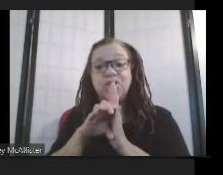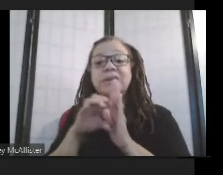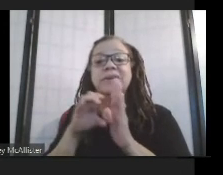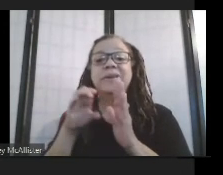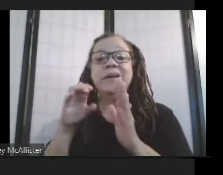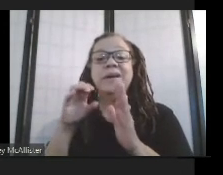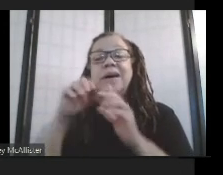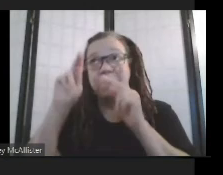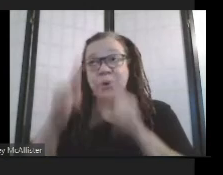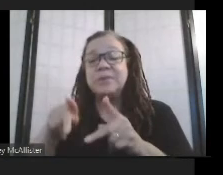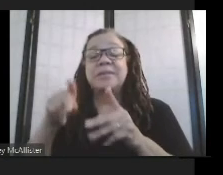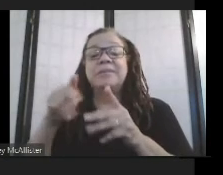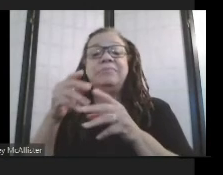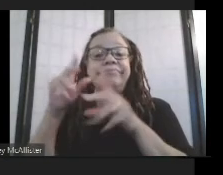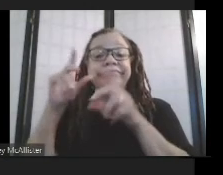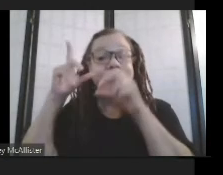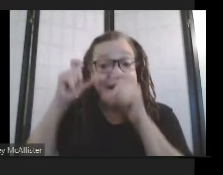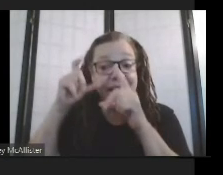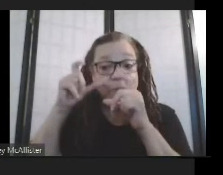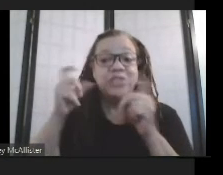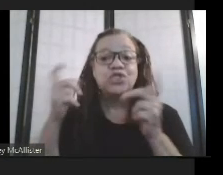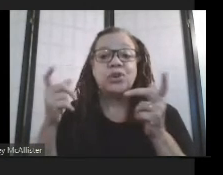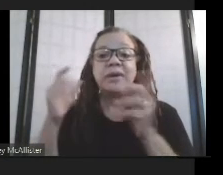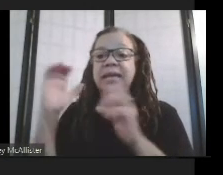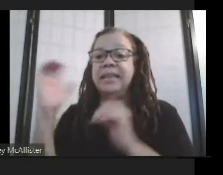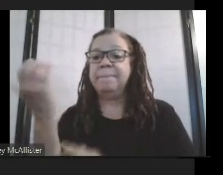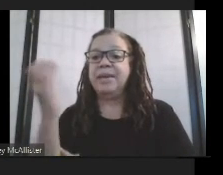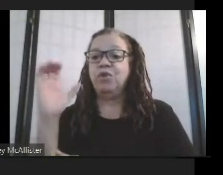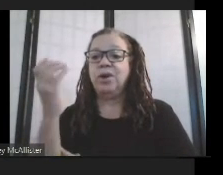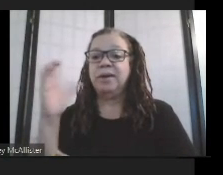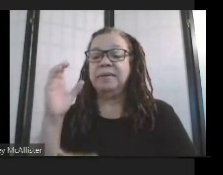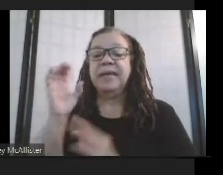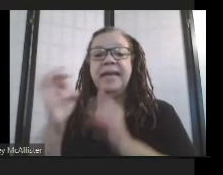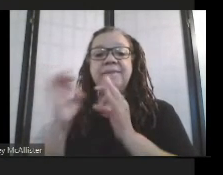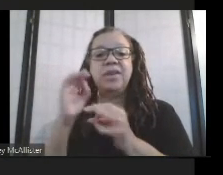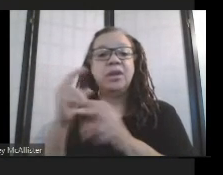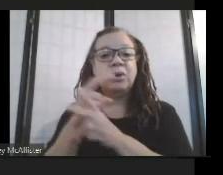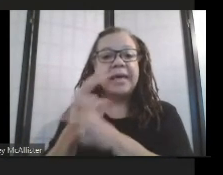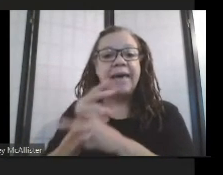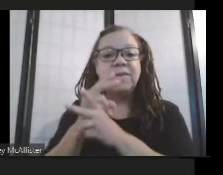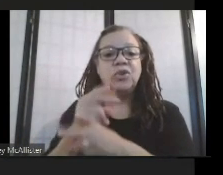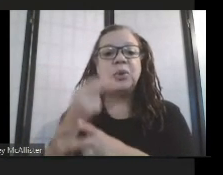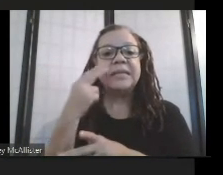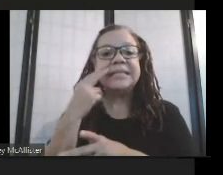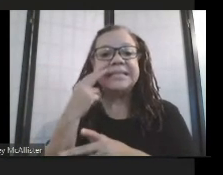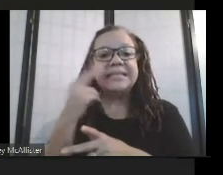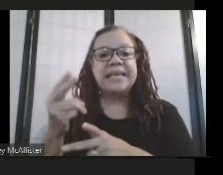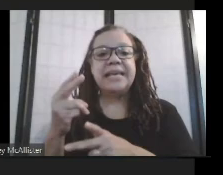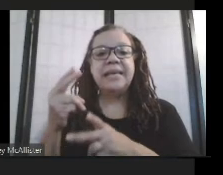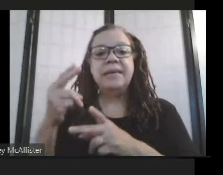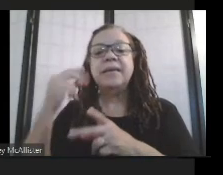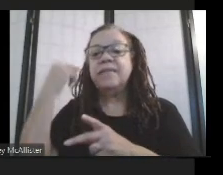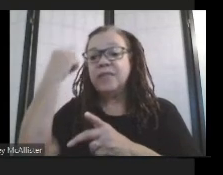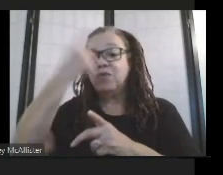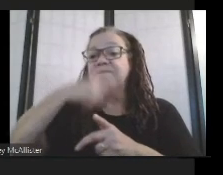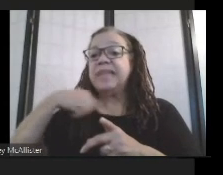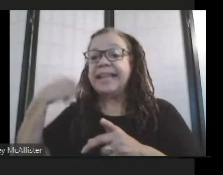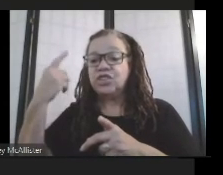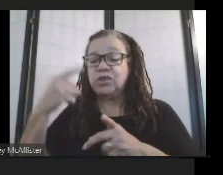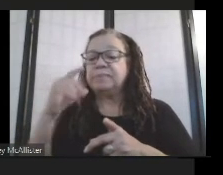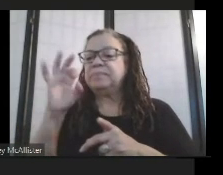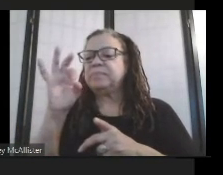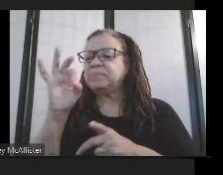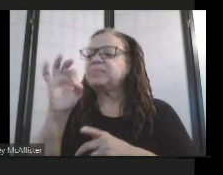photograph of a person taking a photograph. So they're probably looking into the mirror. And of course, if you look carefully, you can see the receding